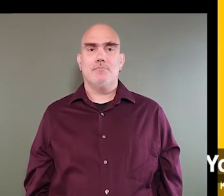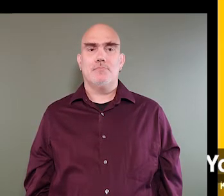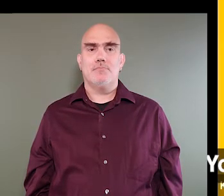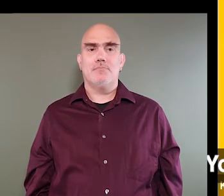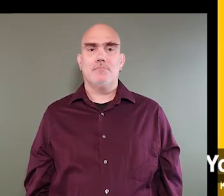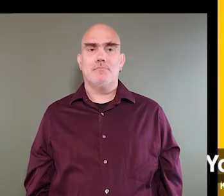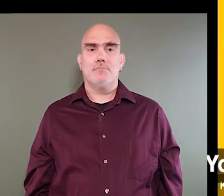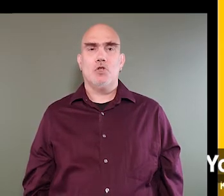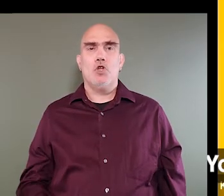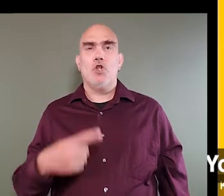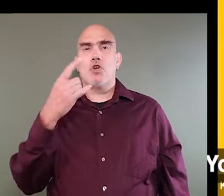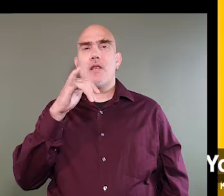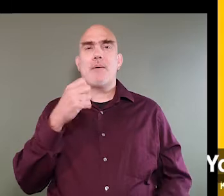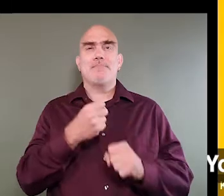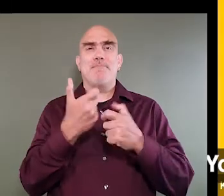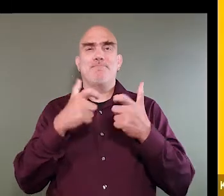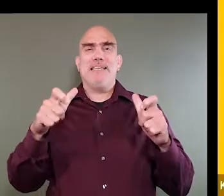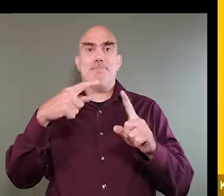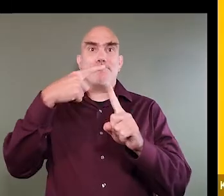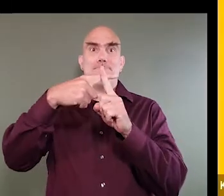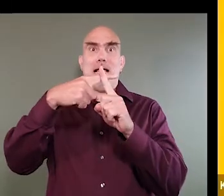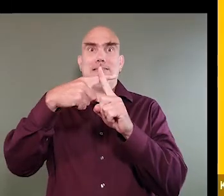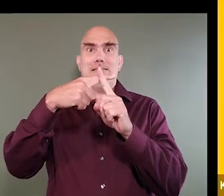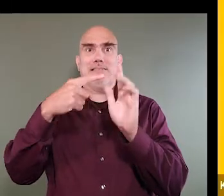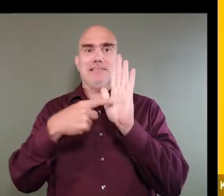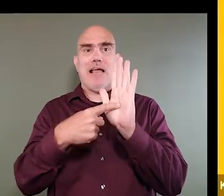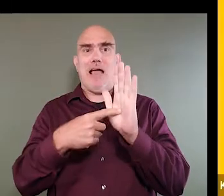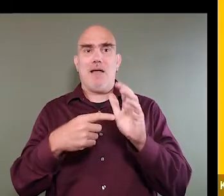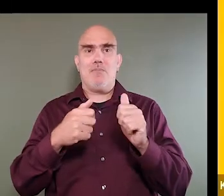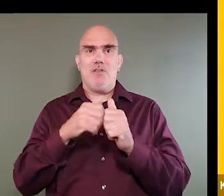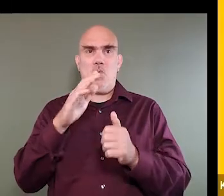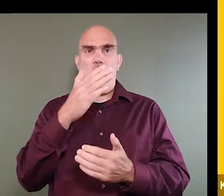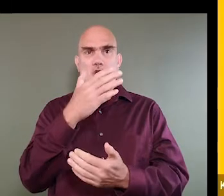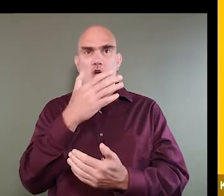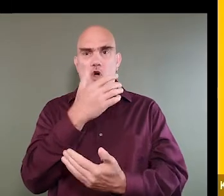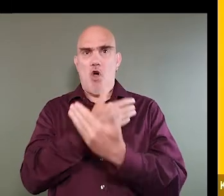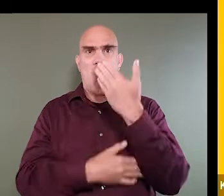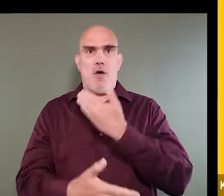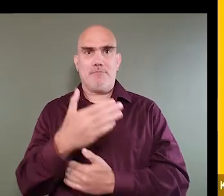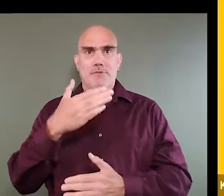You're looking for making a big plus sign with your forearms here.